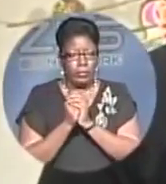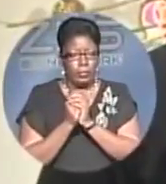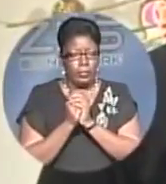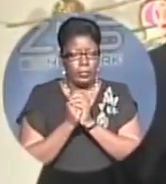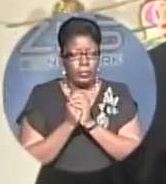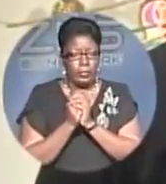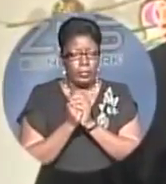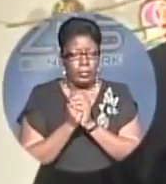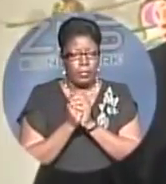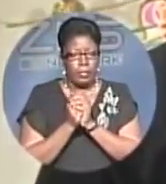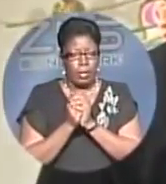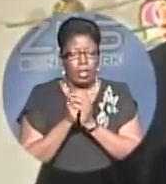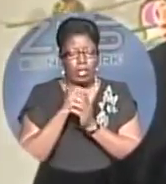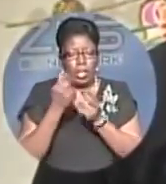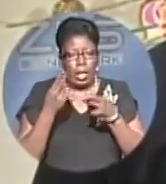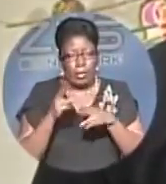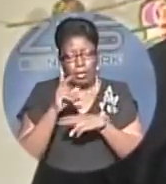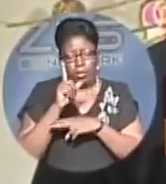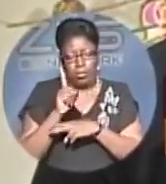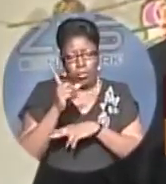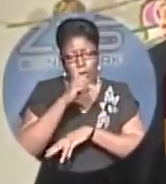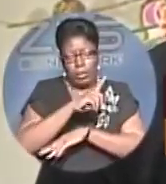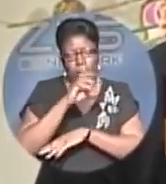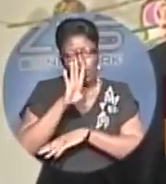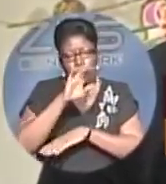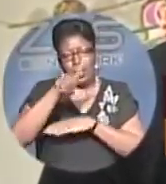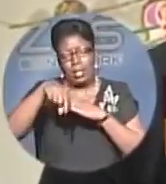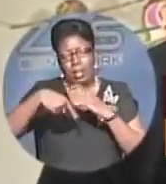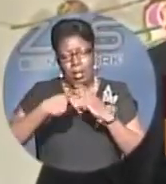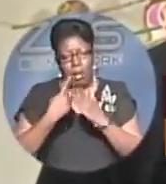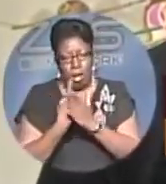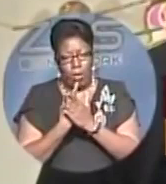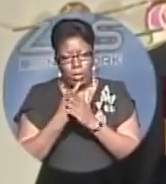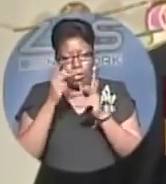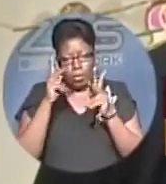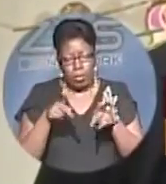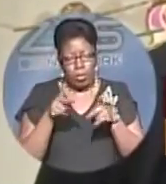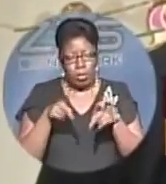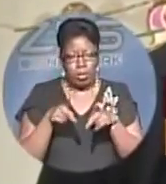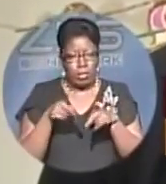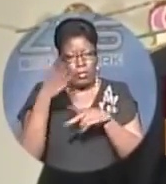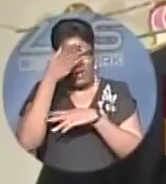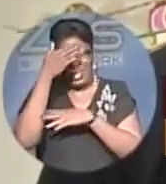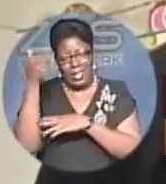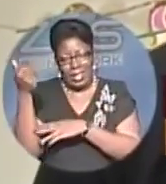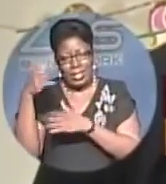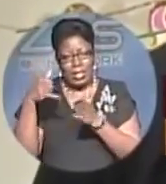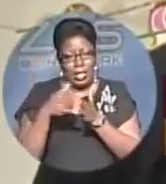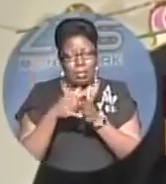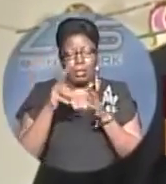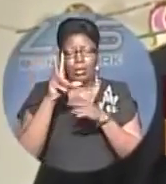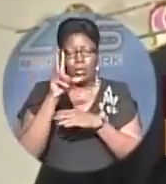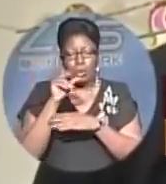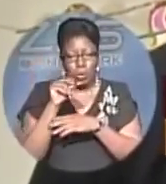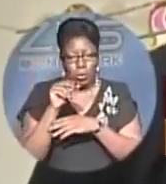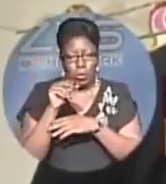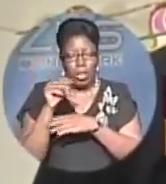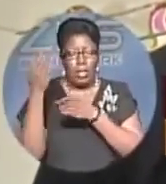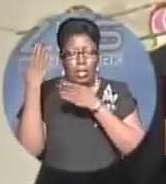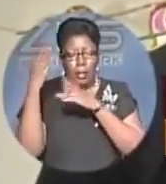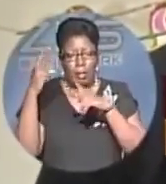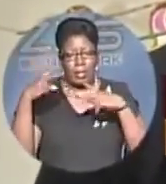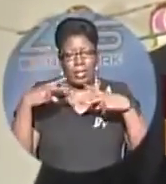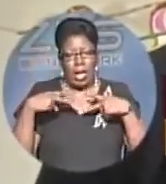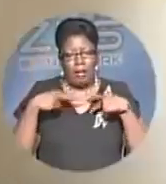not even one day, like 3 hours, and then like everybody forgets it. But here it is. The entire Bahamas has an opportunity to come and